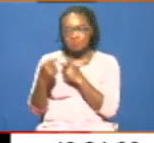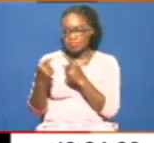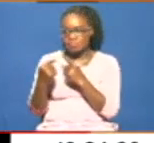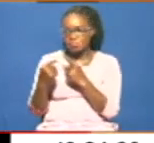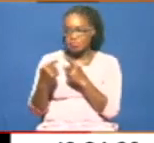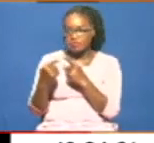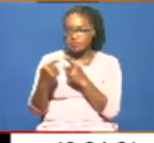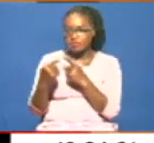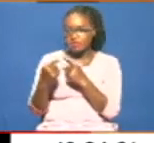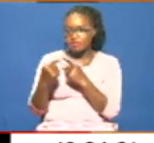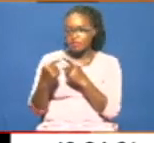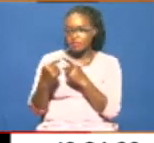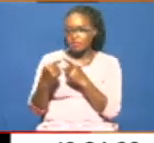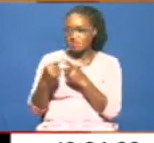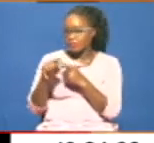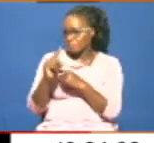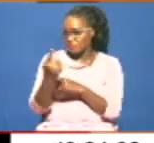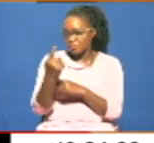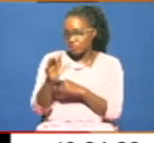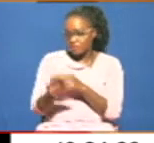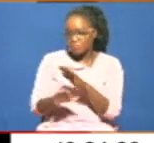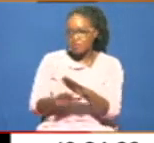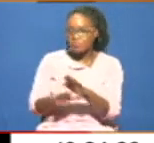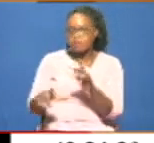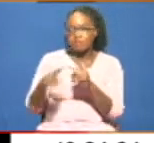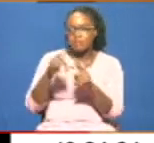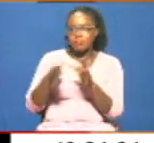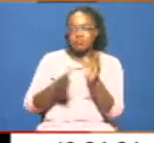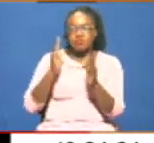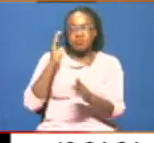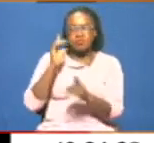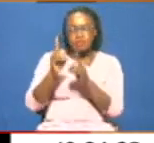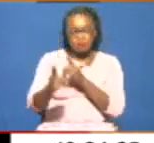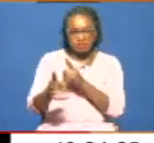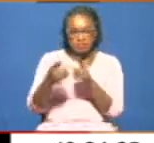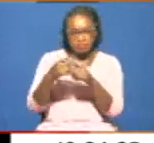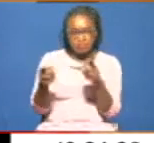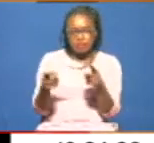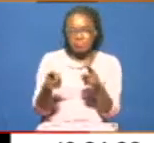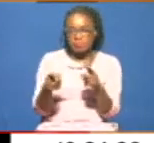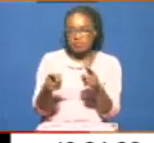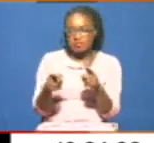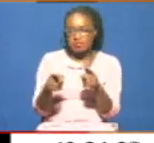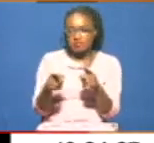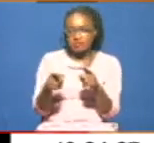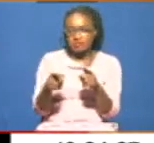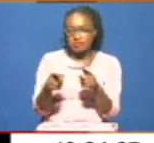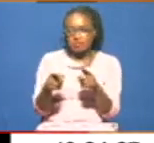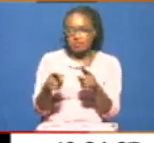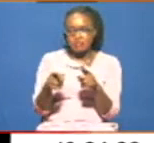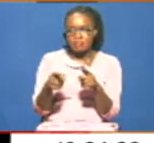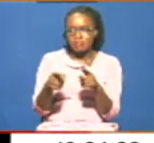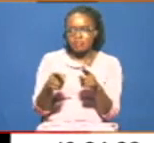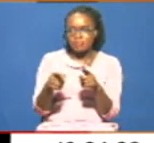So that is a first step in the positive direction. What, however, needs to also be brought